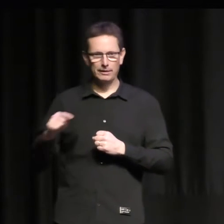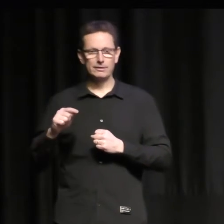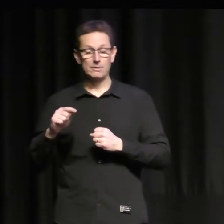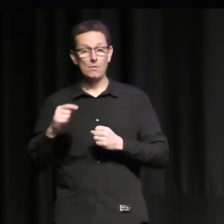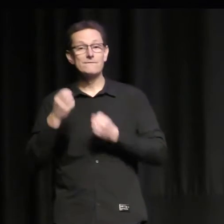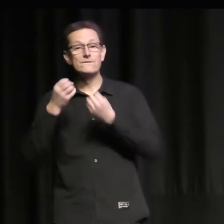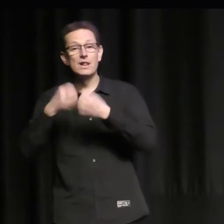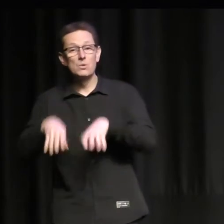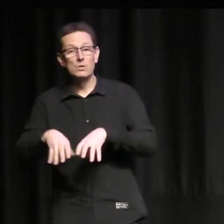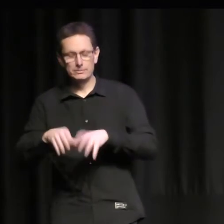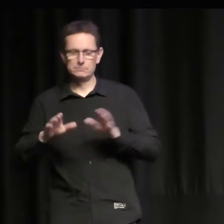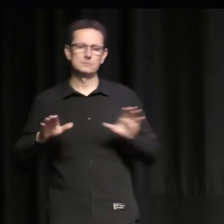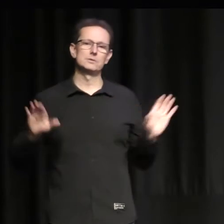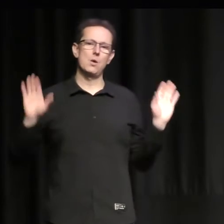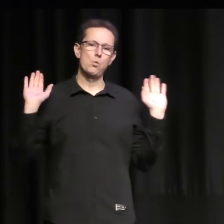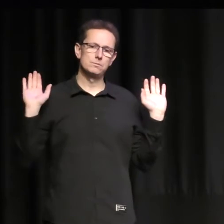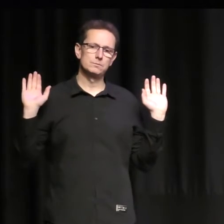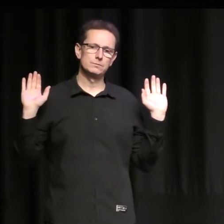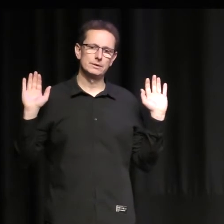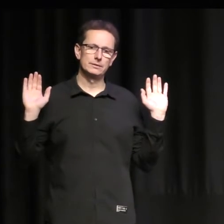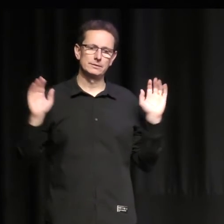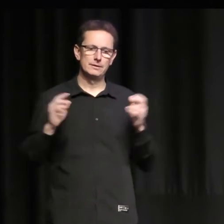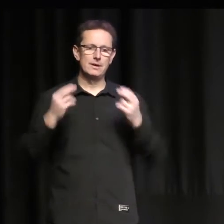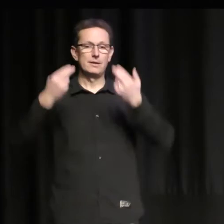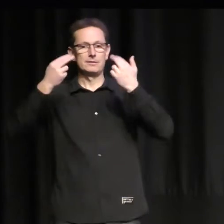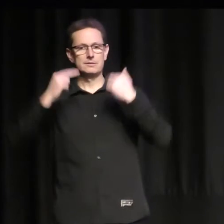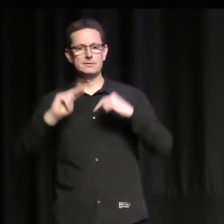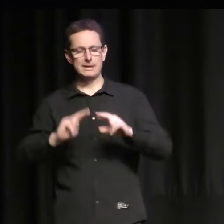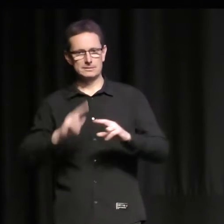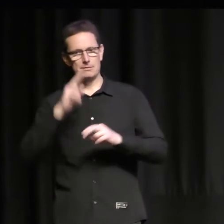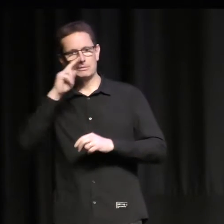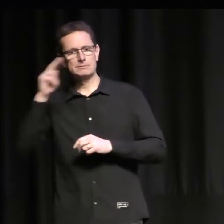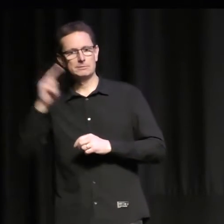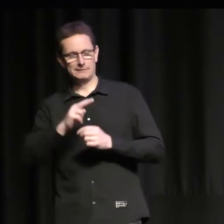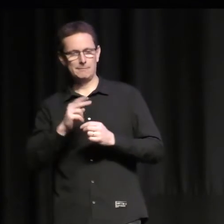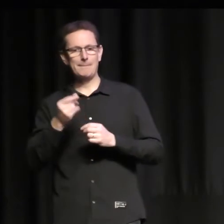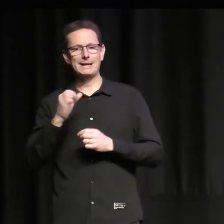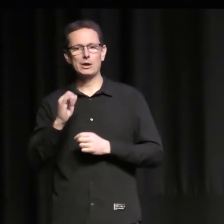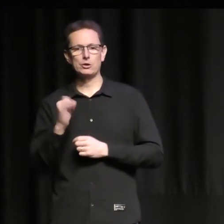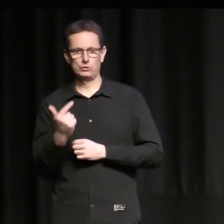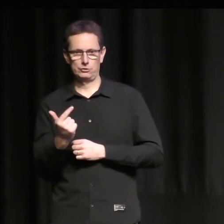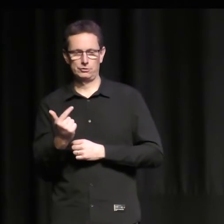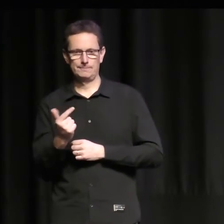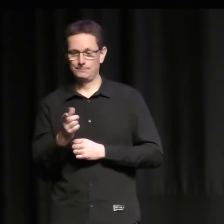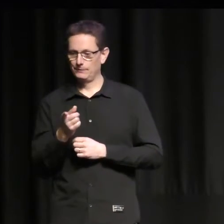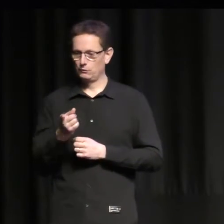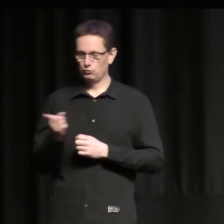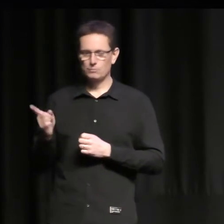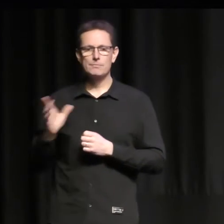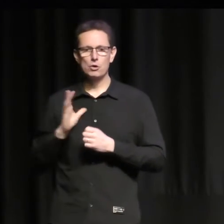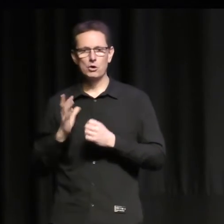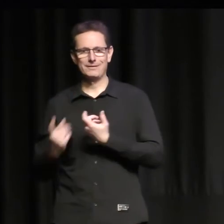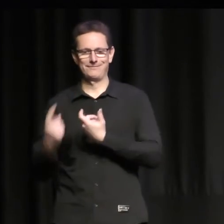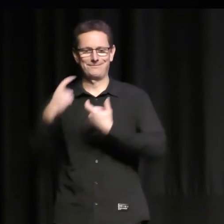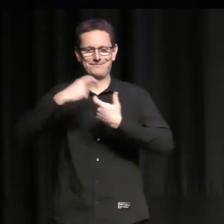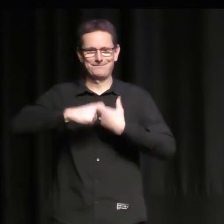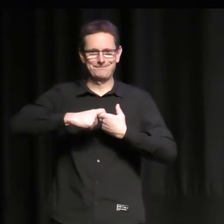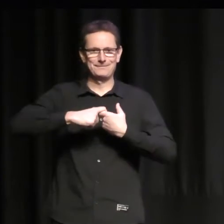The next aspect of the Precariat is that they have distinctive relations to the